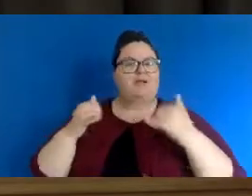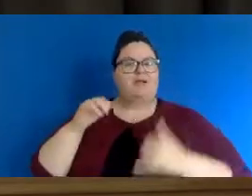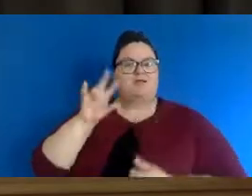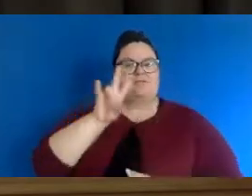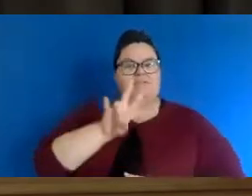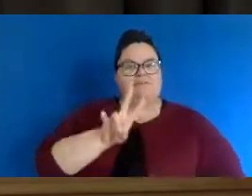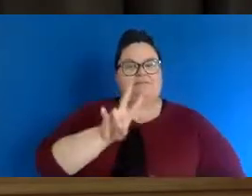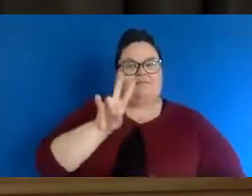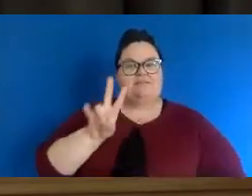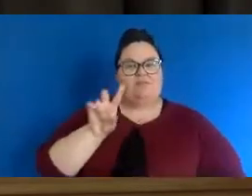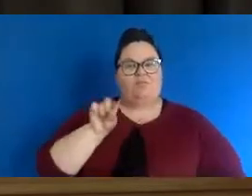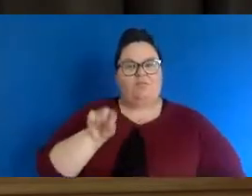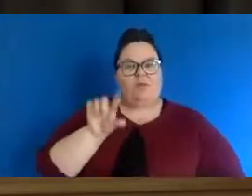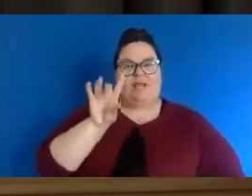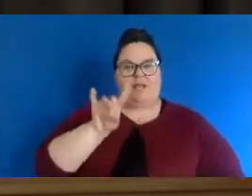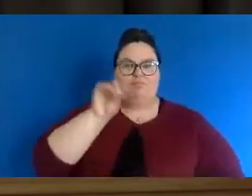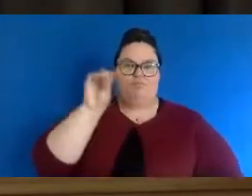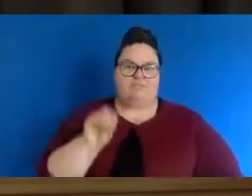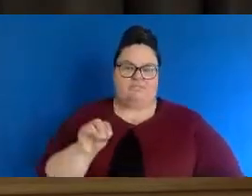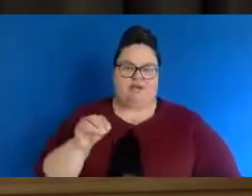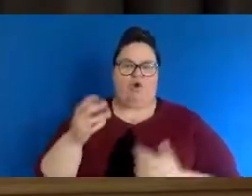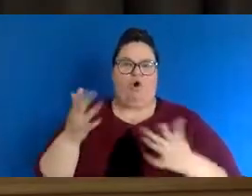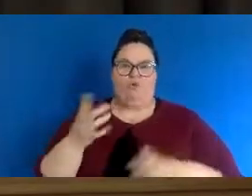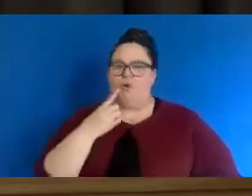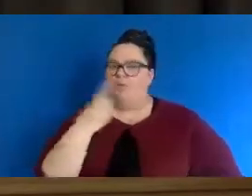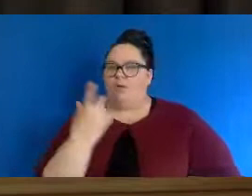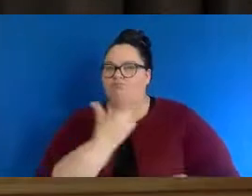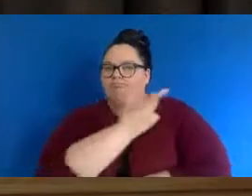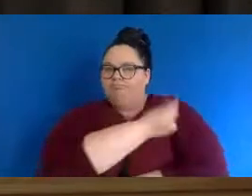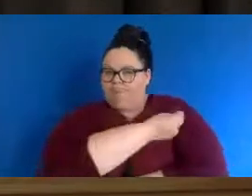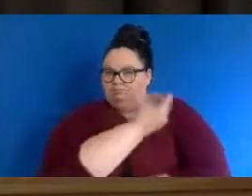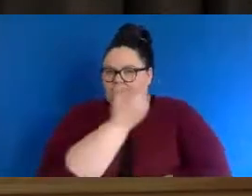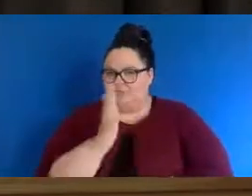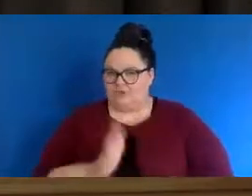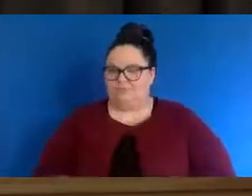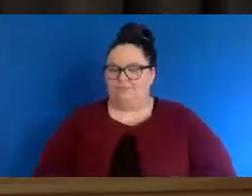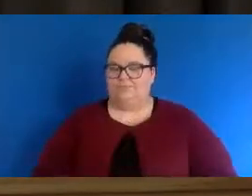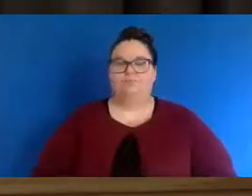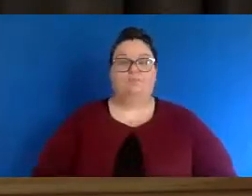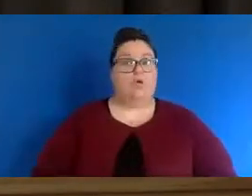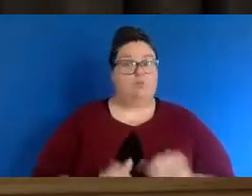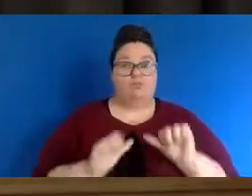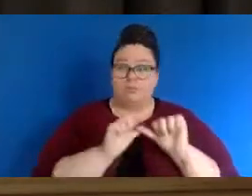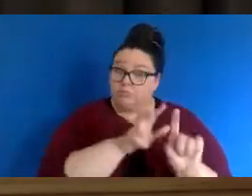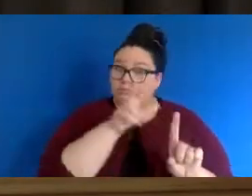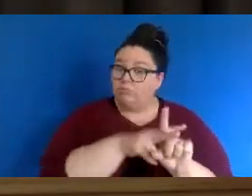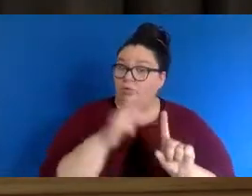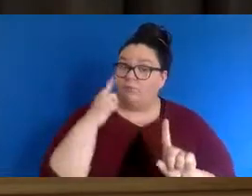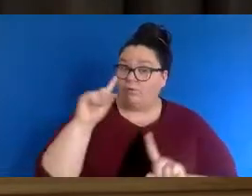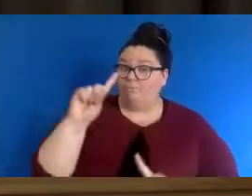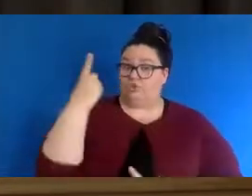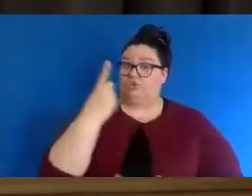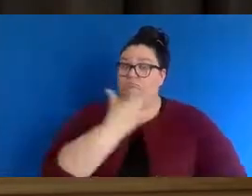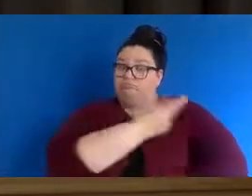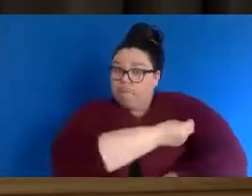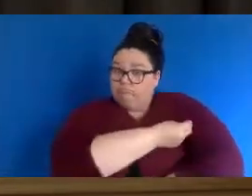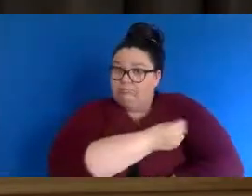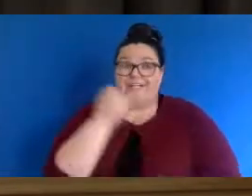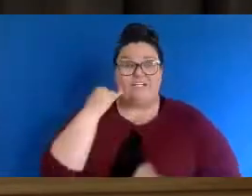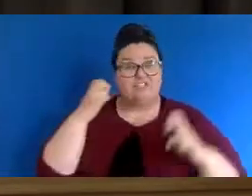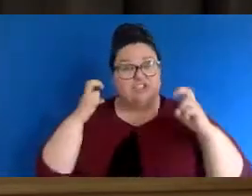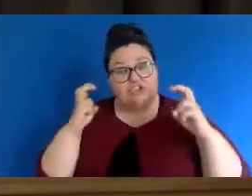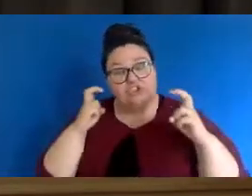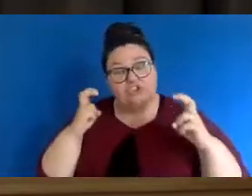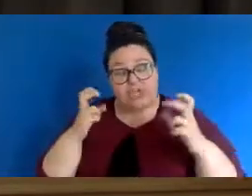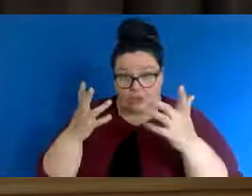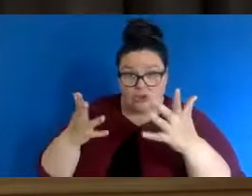77.8% have now received at least one dose. We are continuing to book appointments for first doses, and if you haven't done so